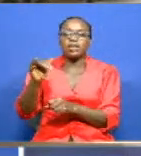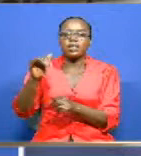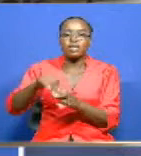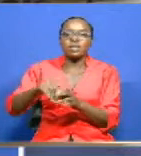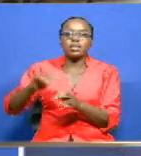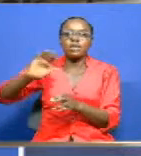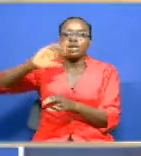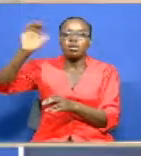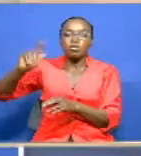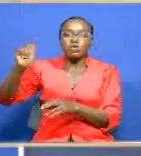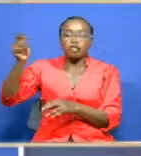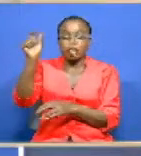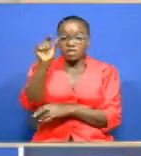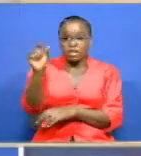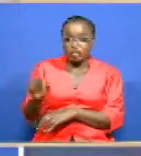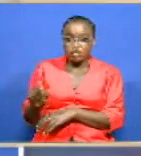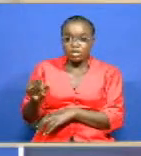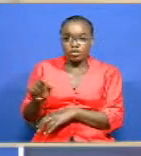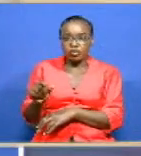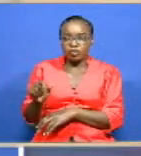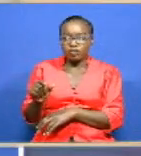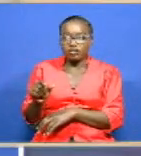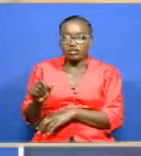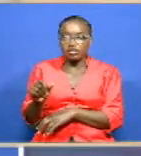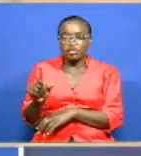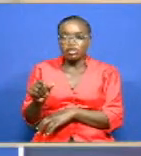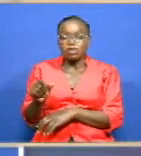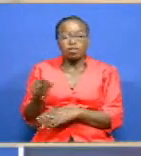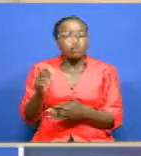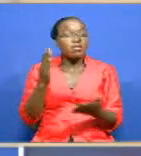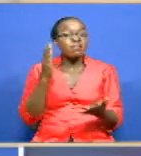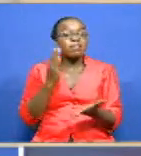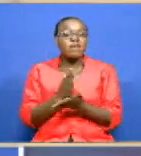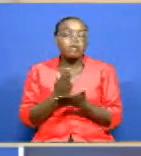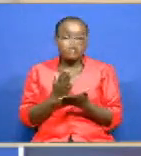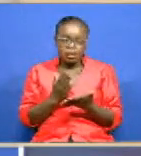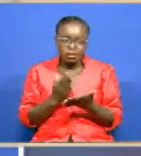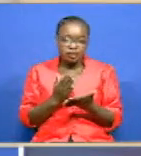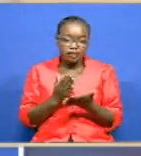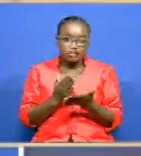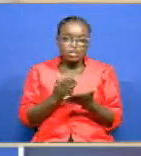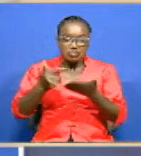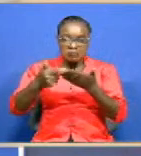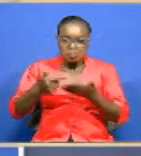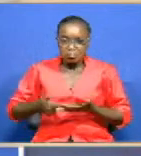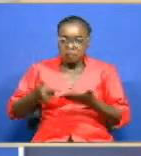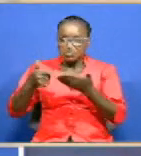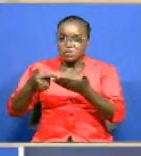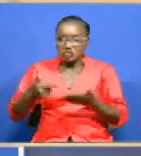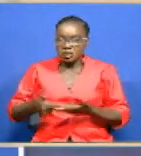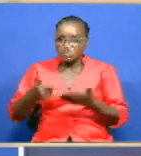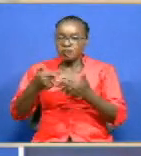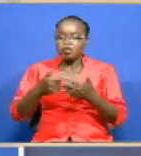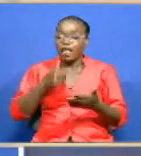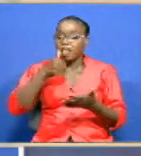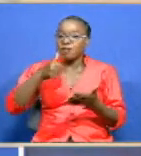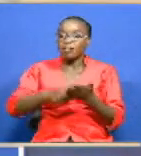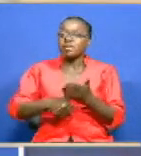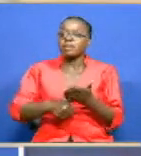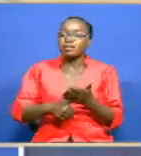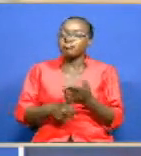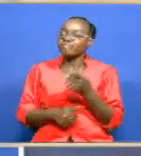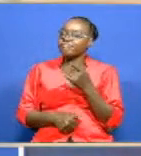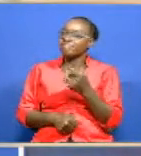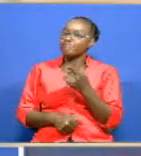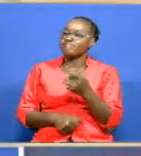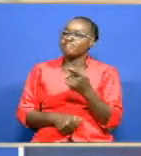in the Mount Kenya region. Notwithstanding that fact, the discussion arising out of that letter